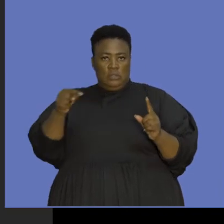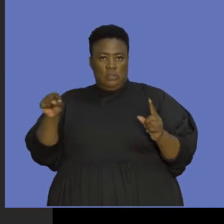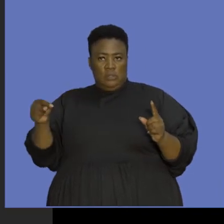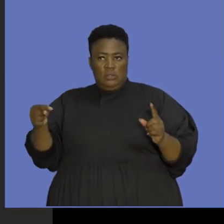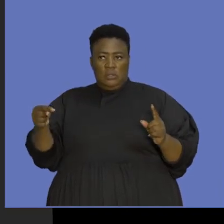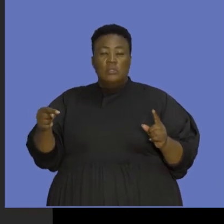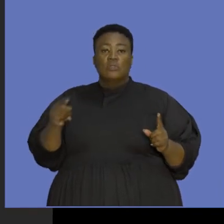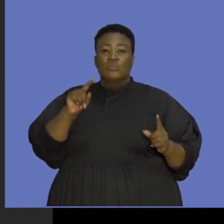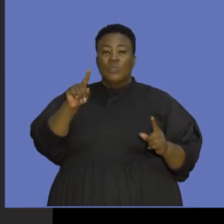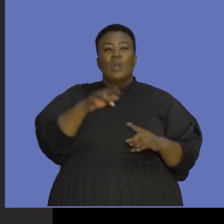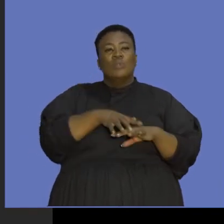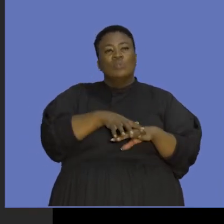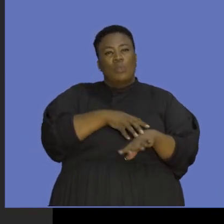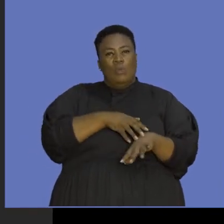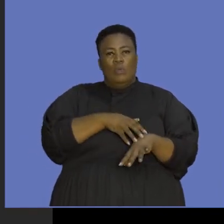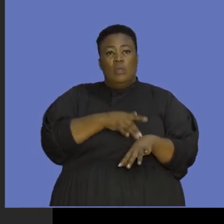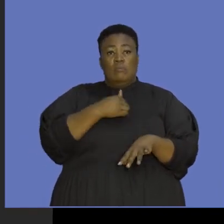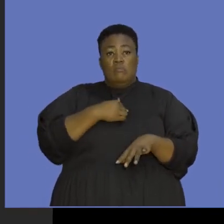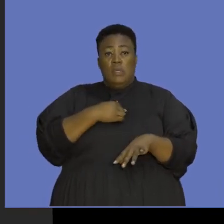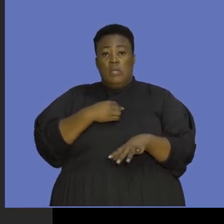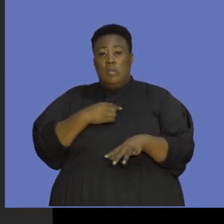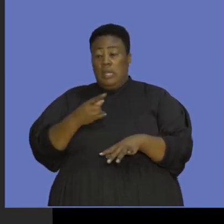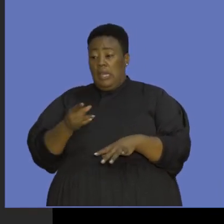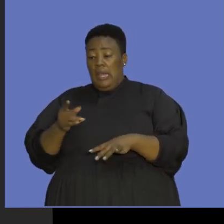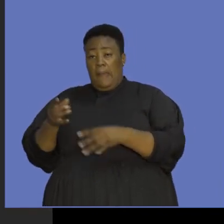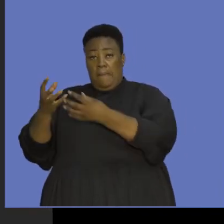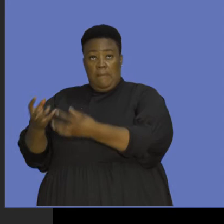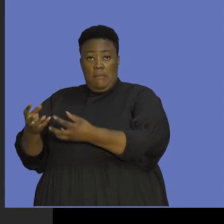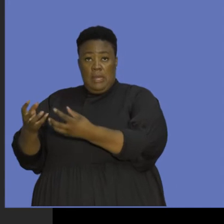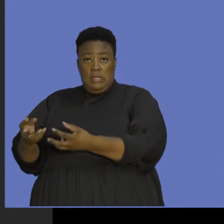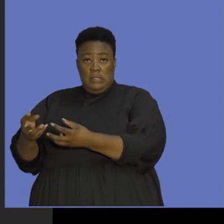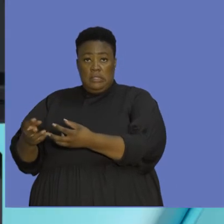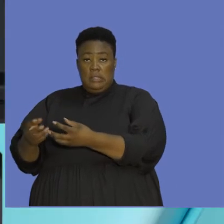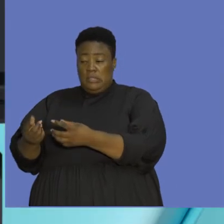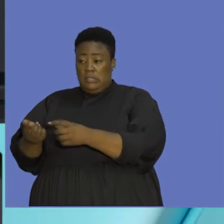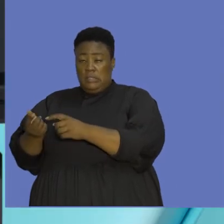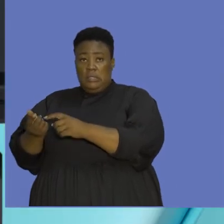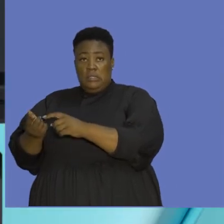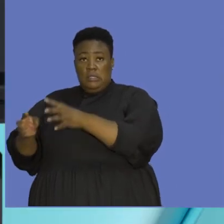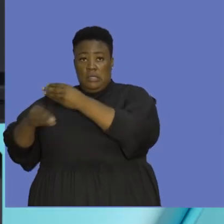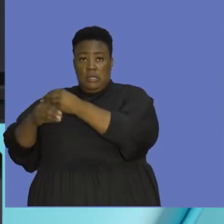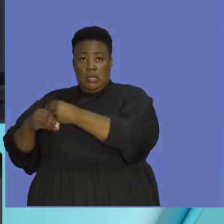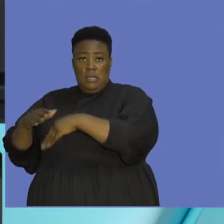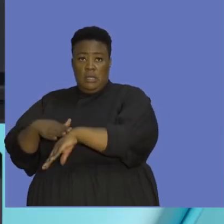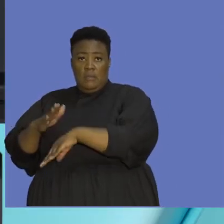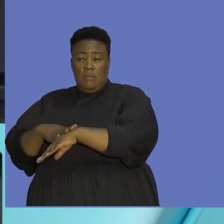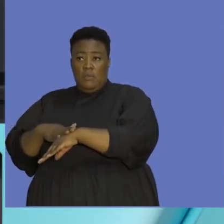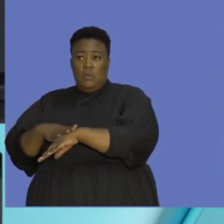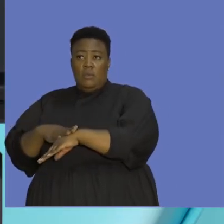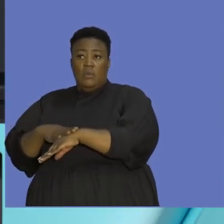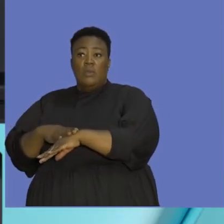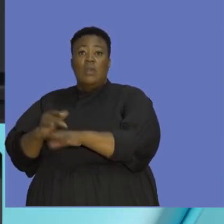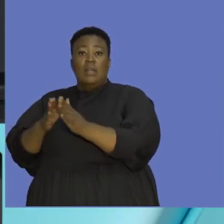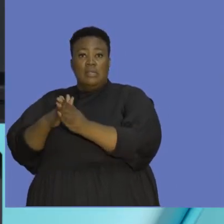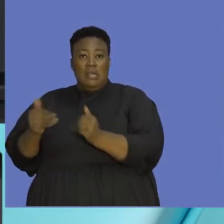14 dots this time. So it's going slower. As I increase the mass of the object,